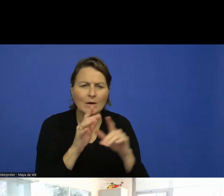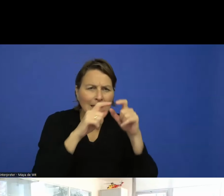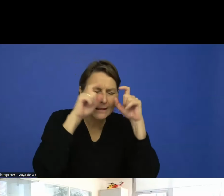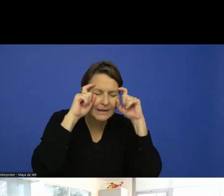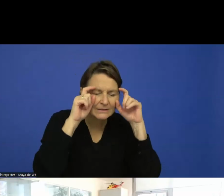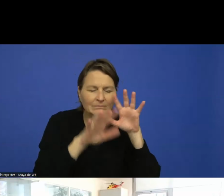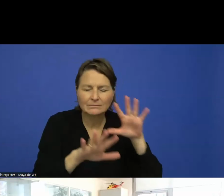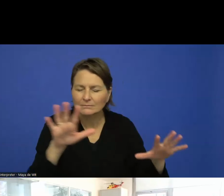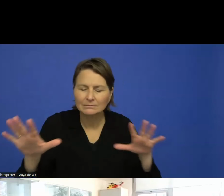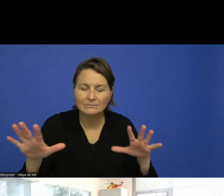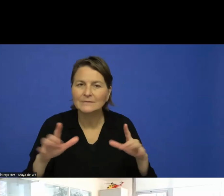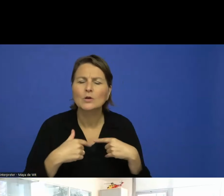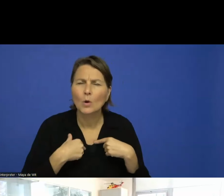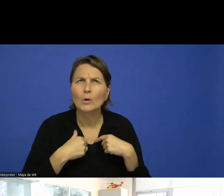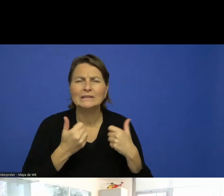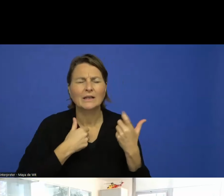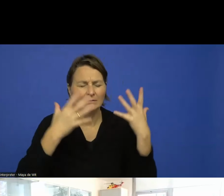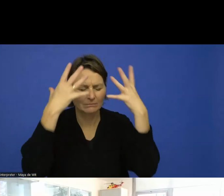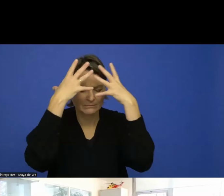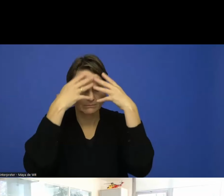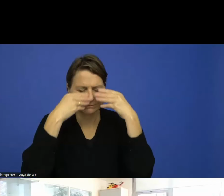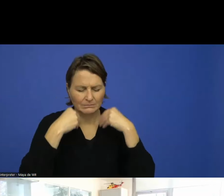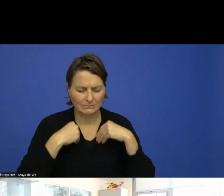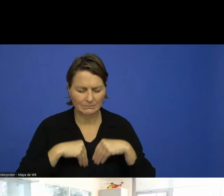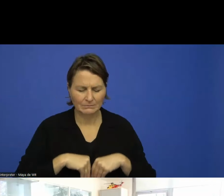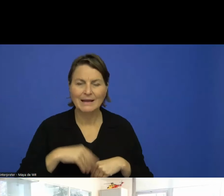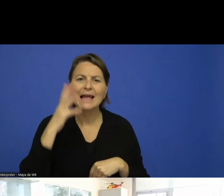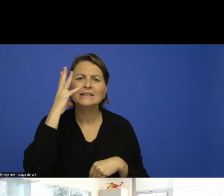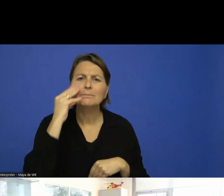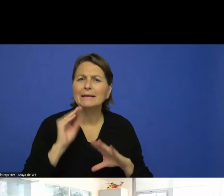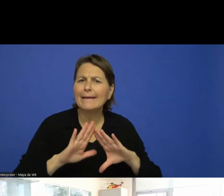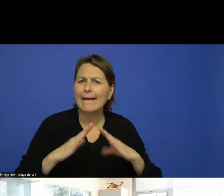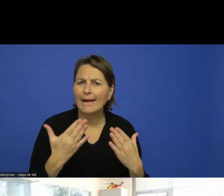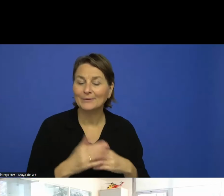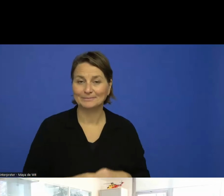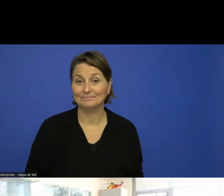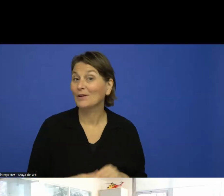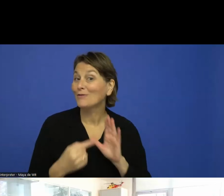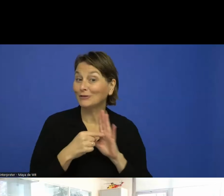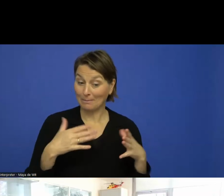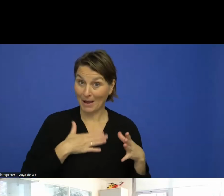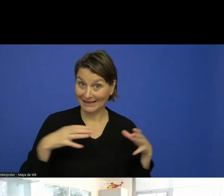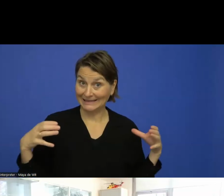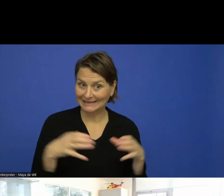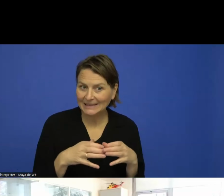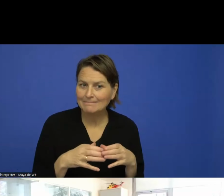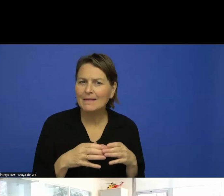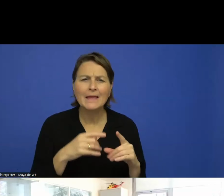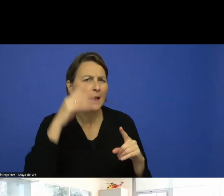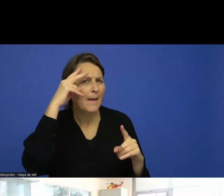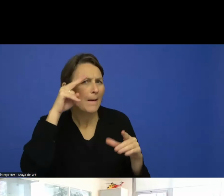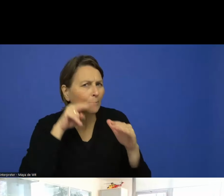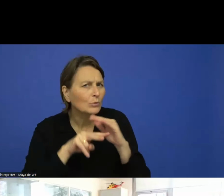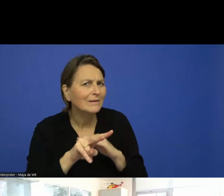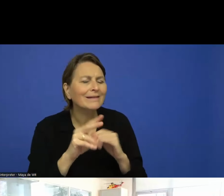of dexterity or visual challenges. We've looked at how we might predict how many people might be excluded